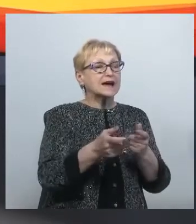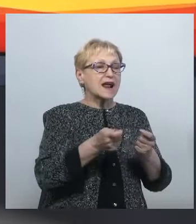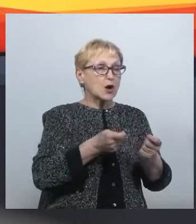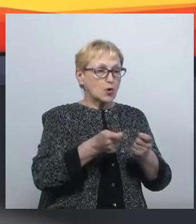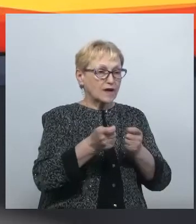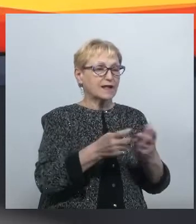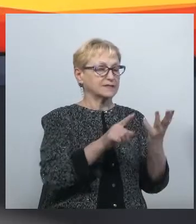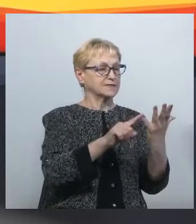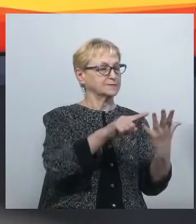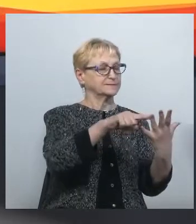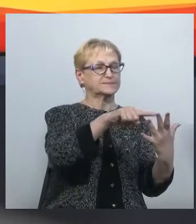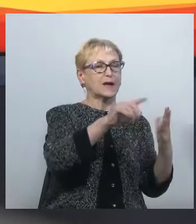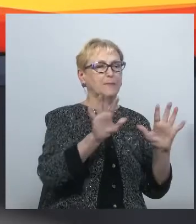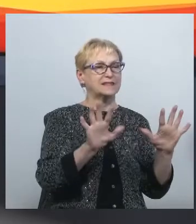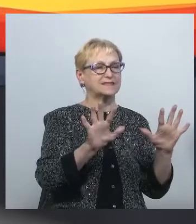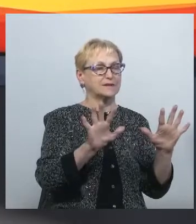What is self-regulation?